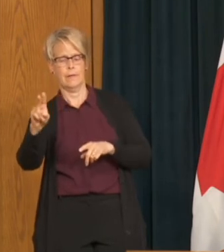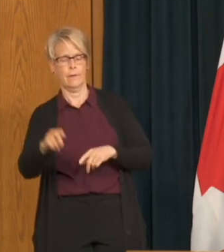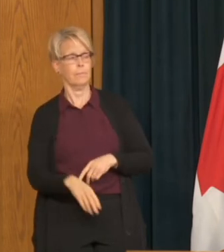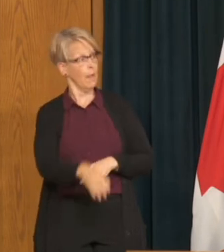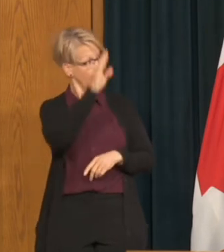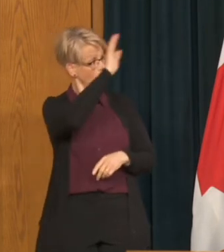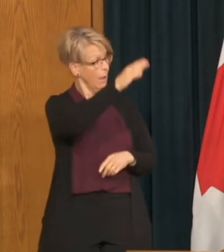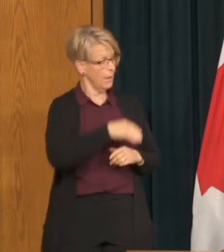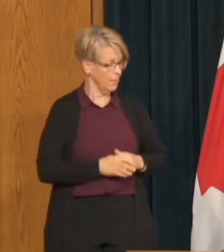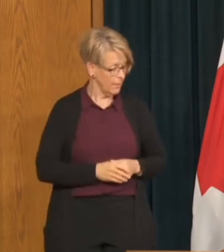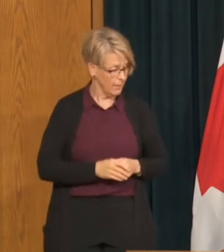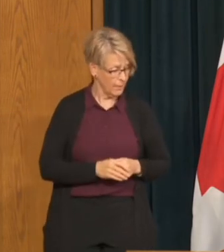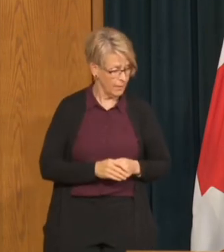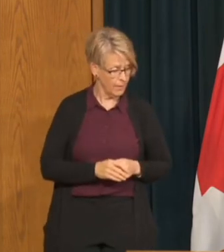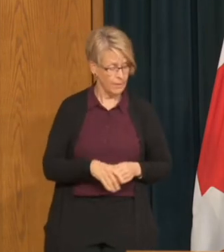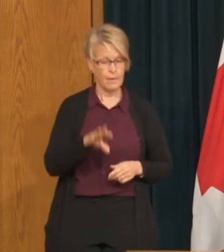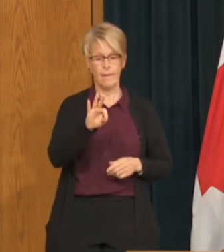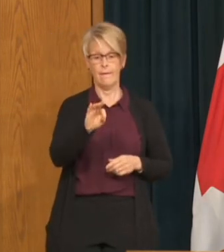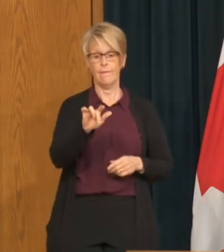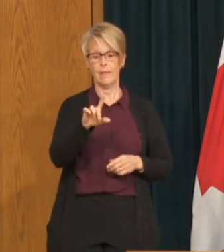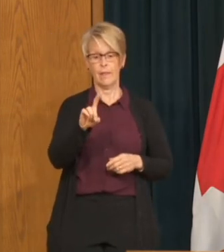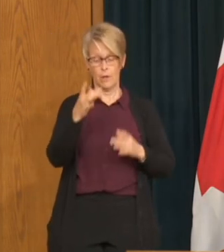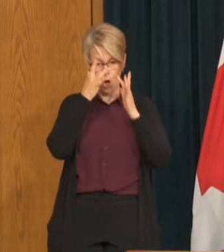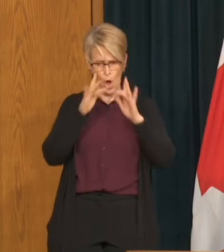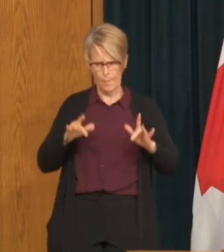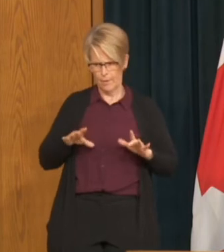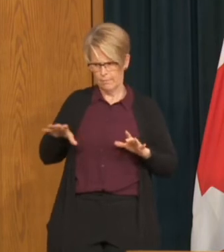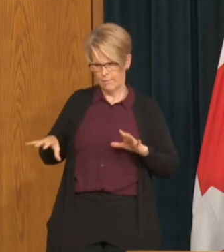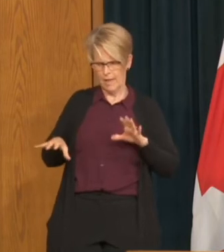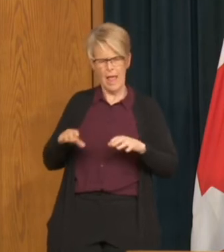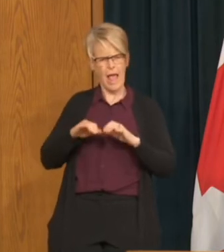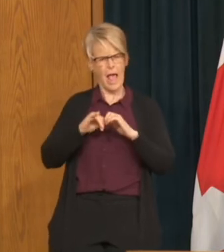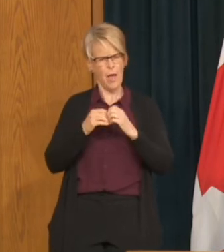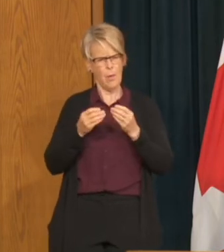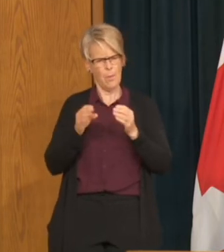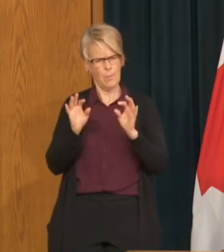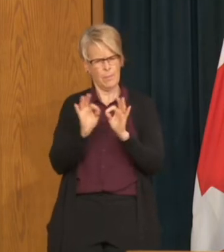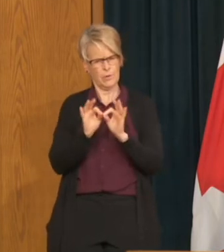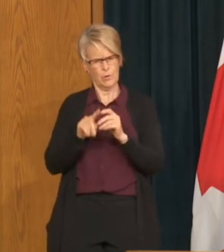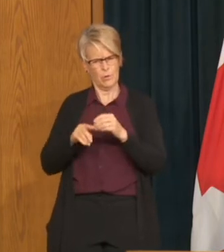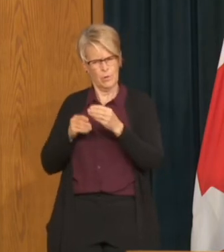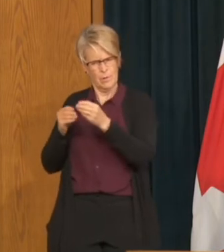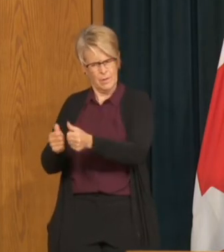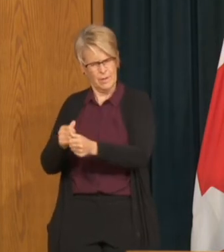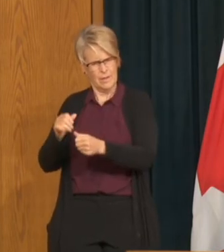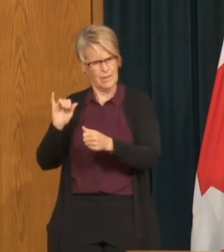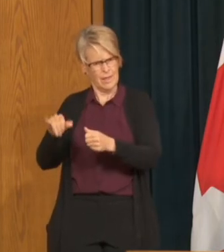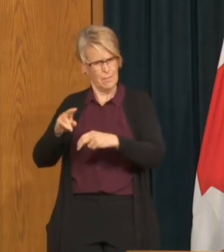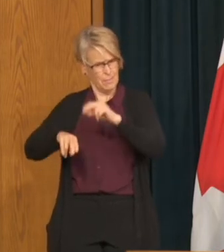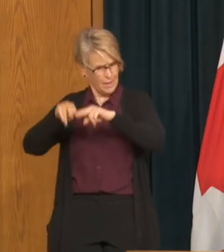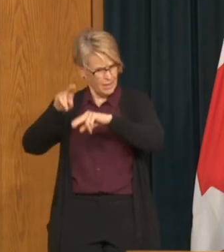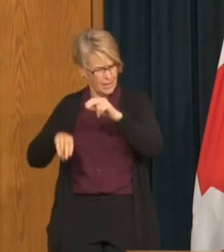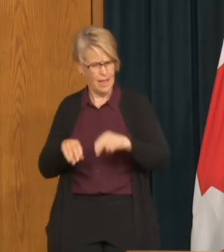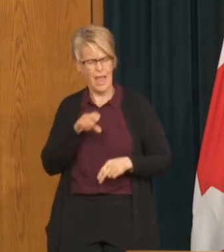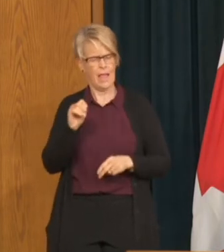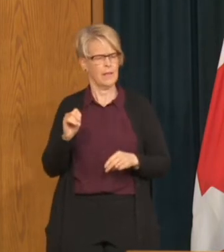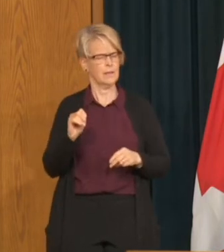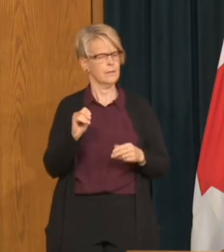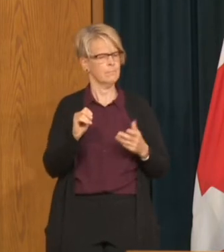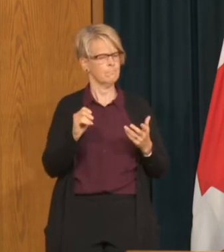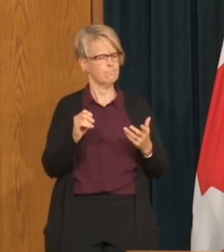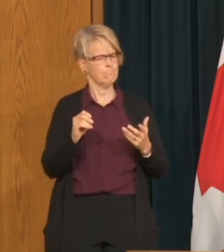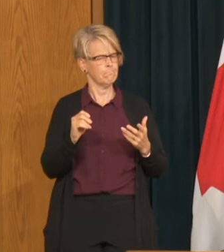Hi, how much are field hospitals costing to construct and supply this equipment? And what are the